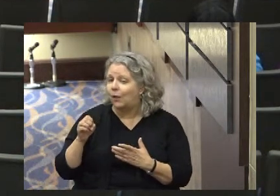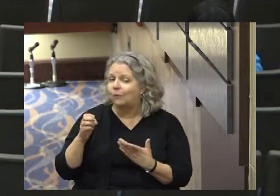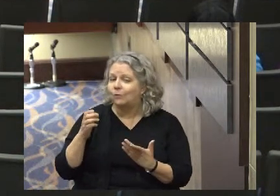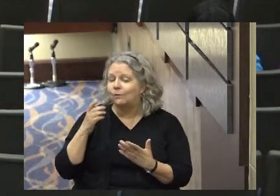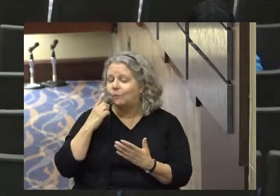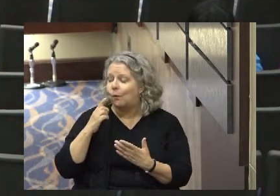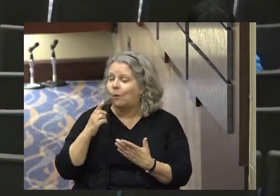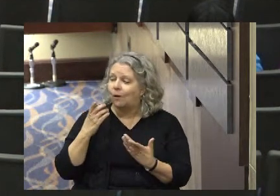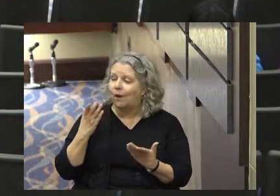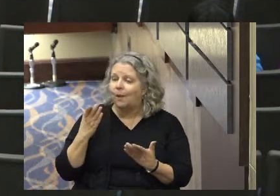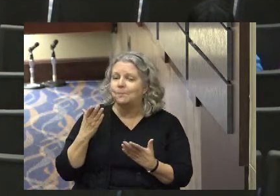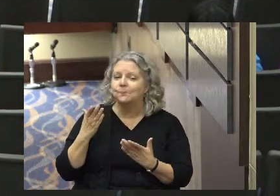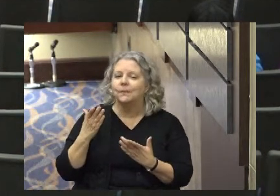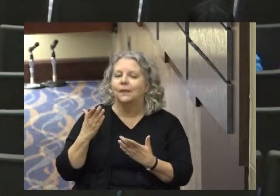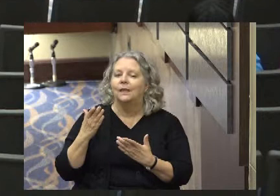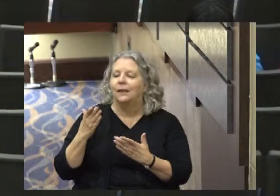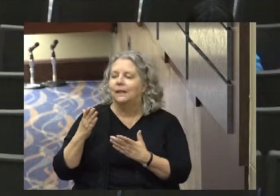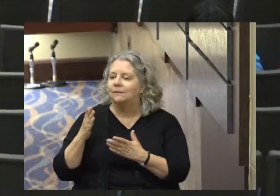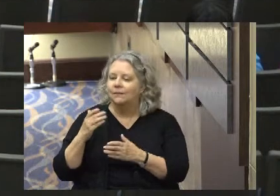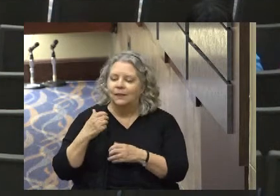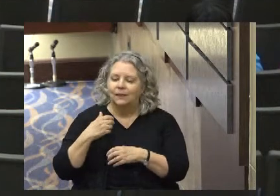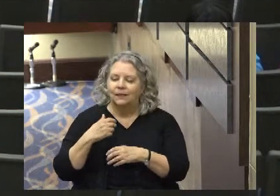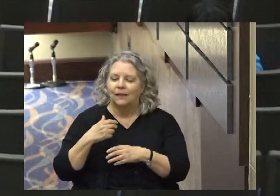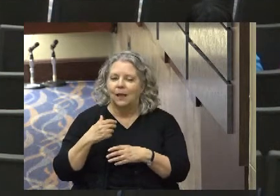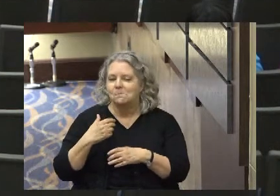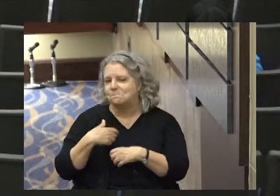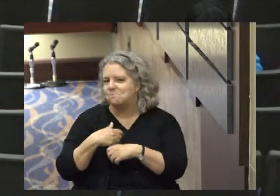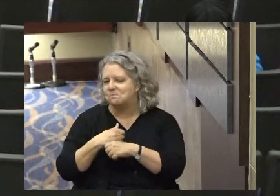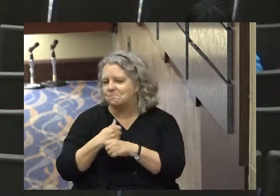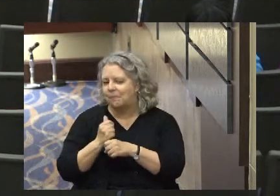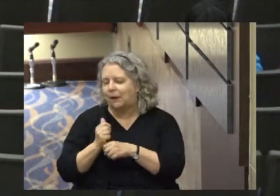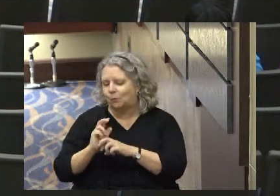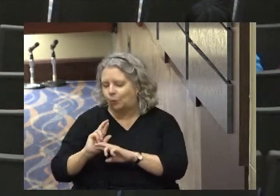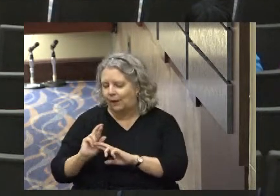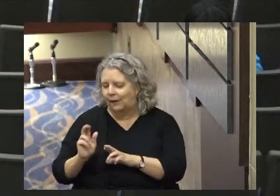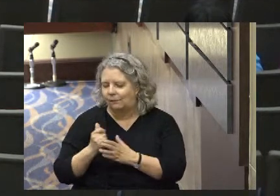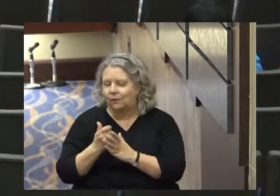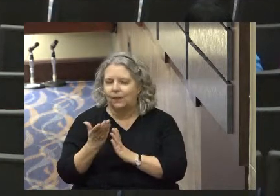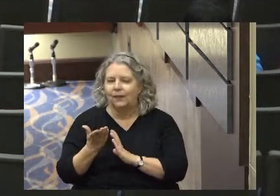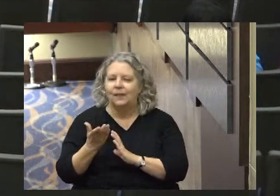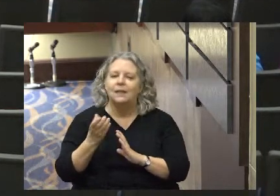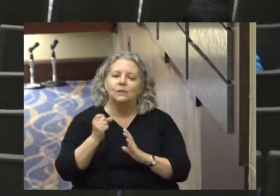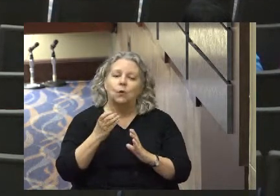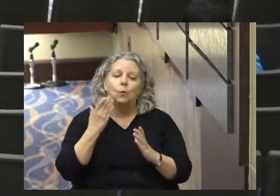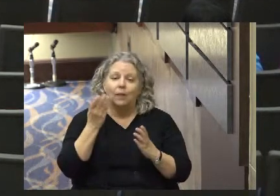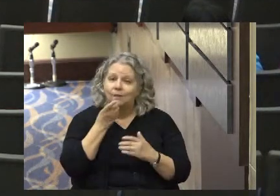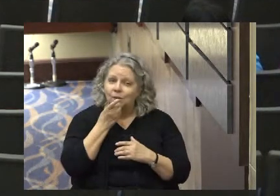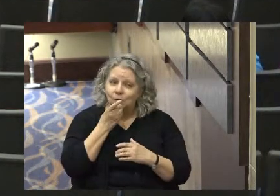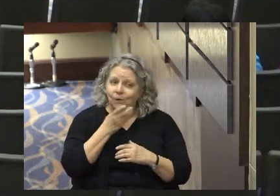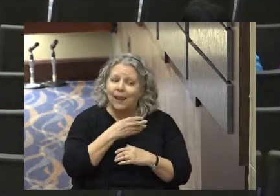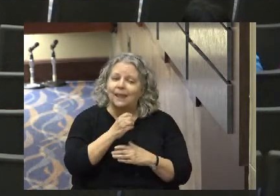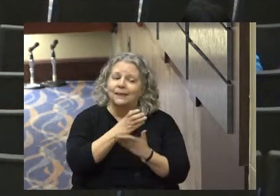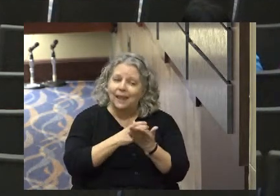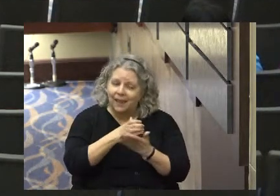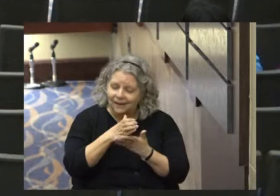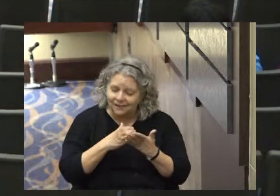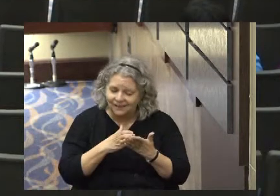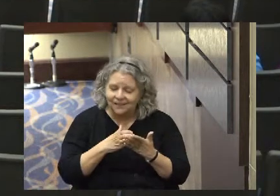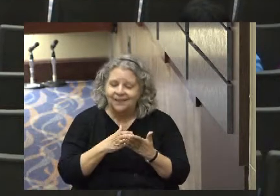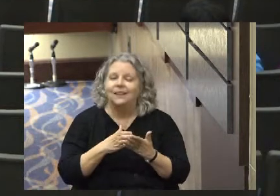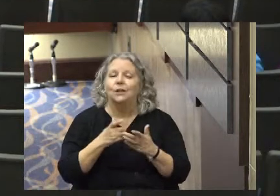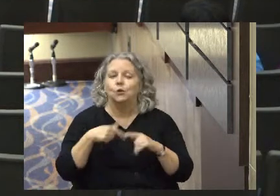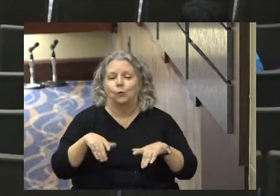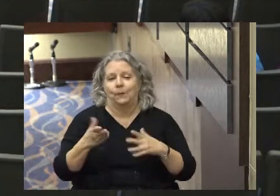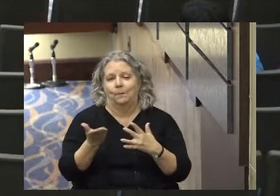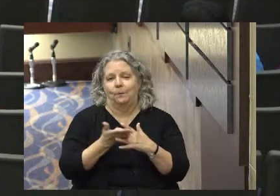with cake for Jennifer and Bradley today. And so the party doesn't end. Thanks to Michelle for that. And with